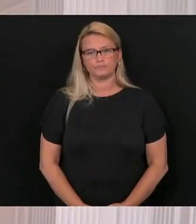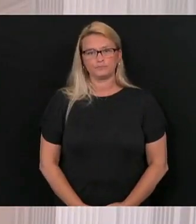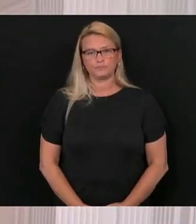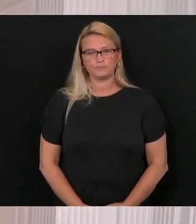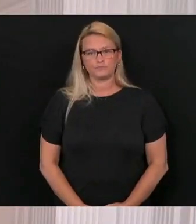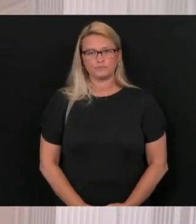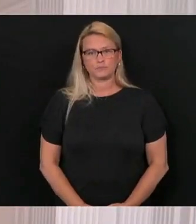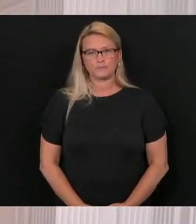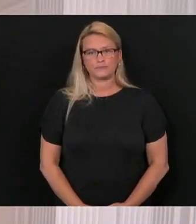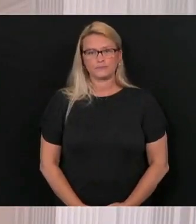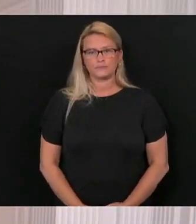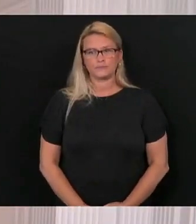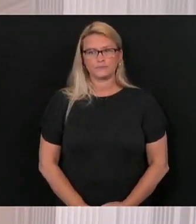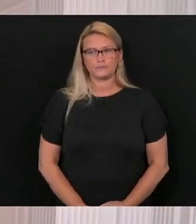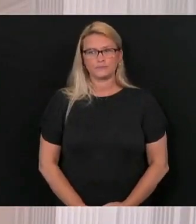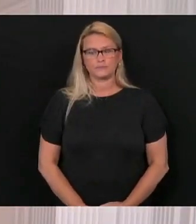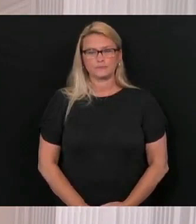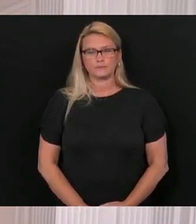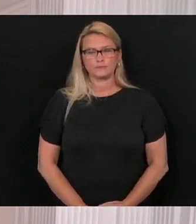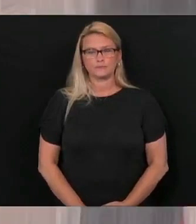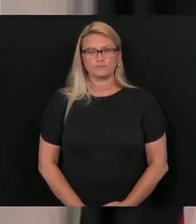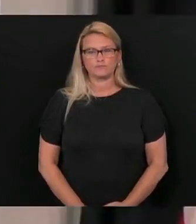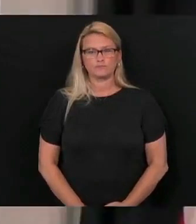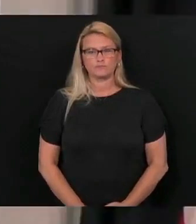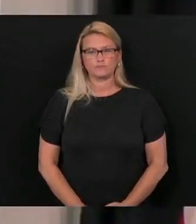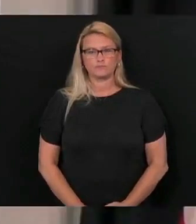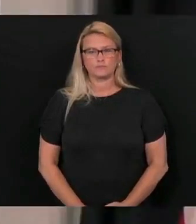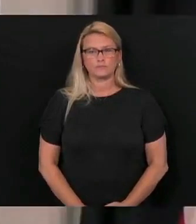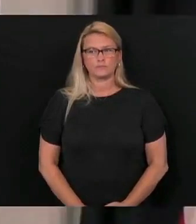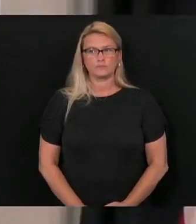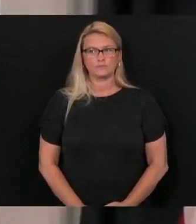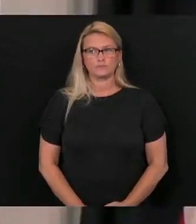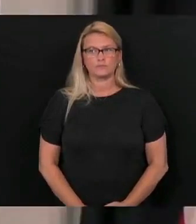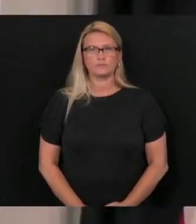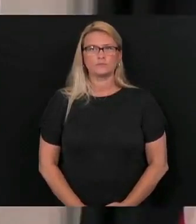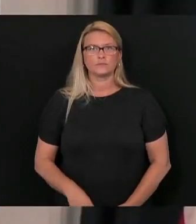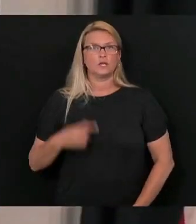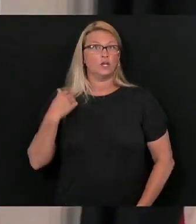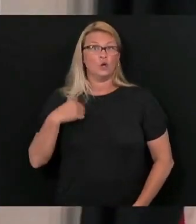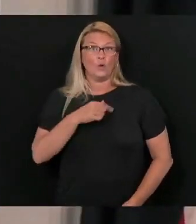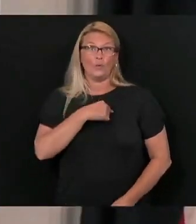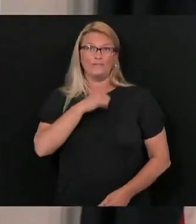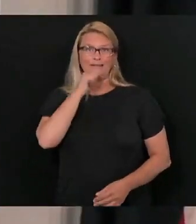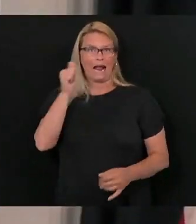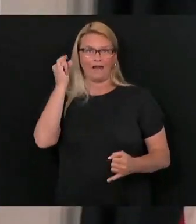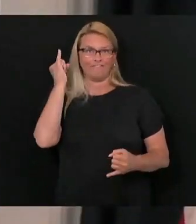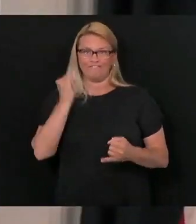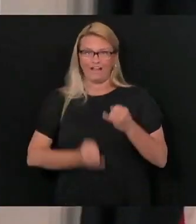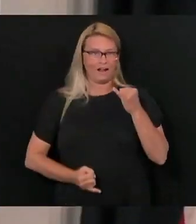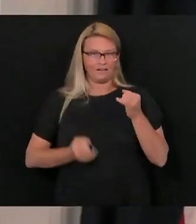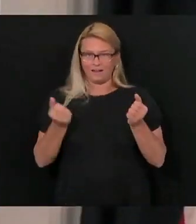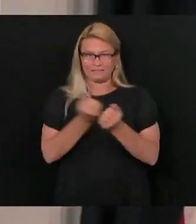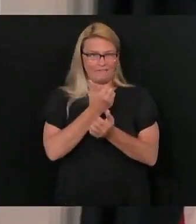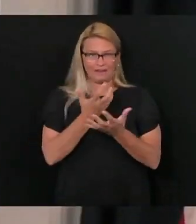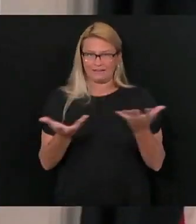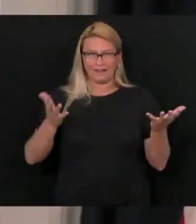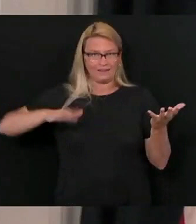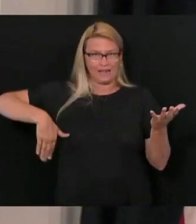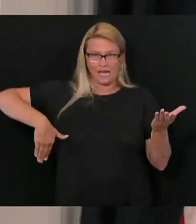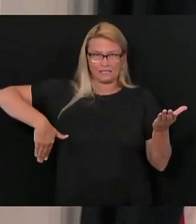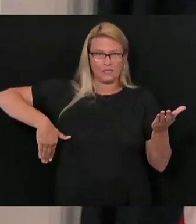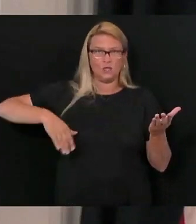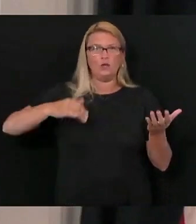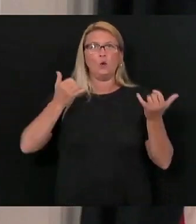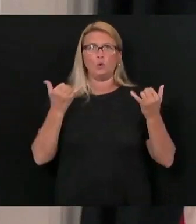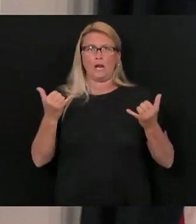And I would just say very briefly, because we have not finalized this meeting, that we are very committed